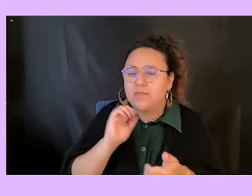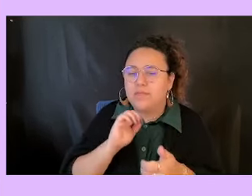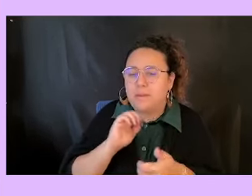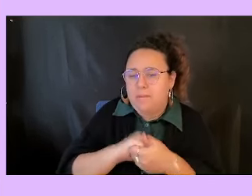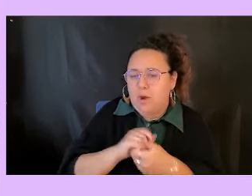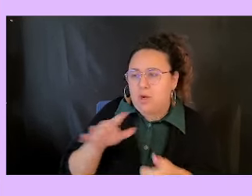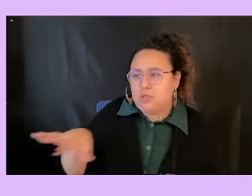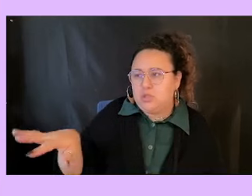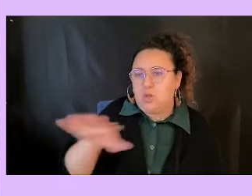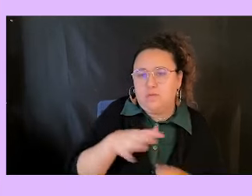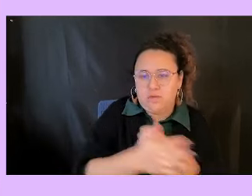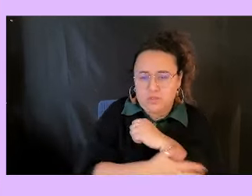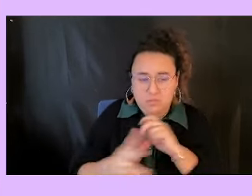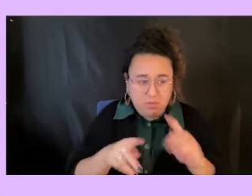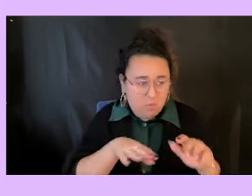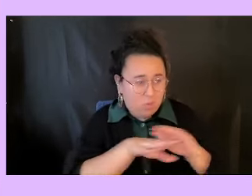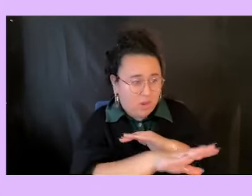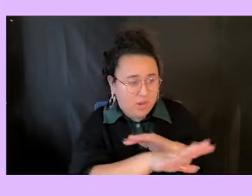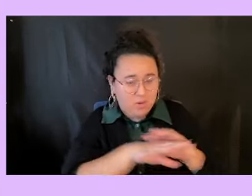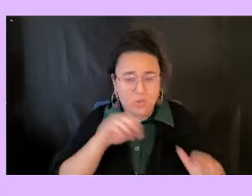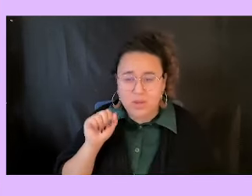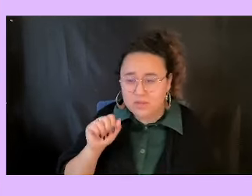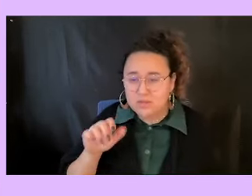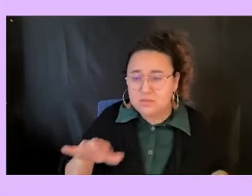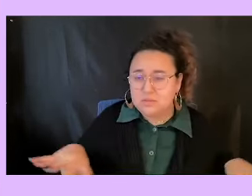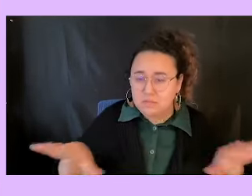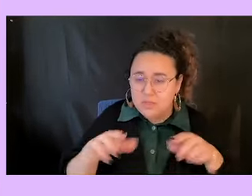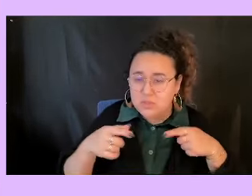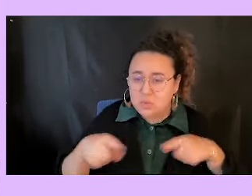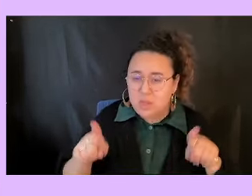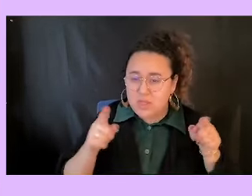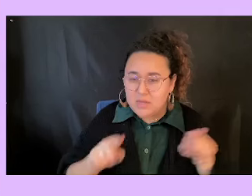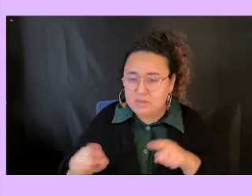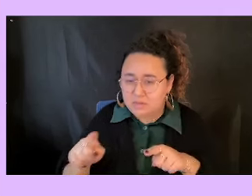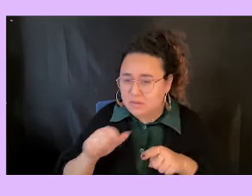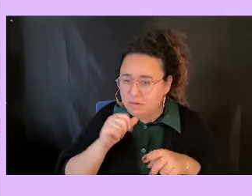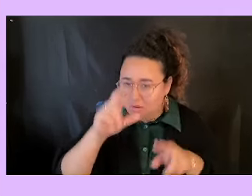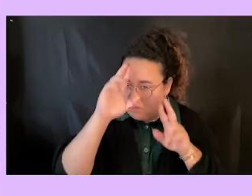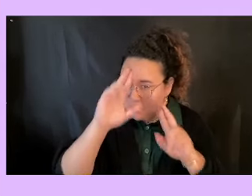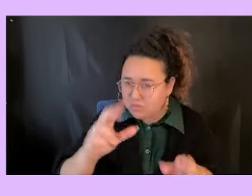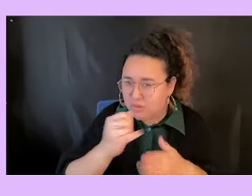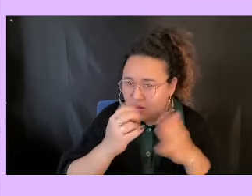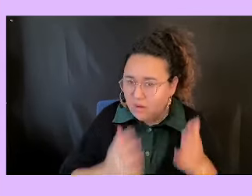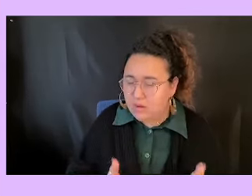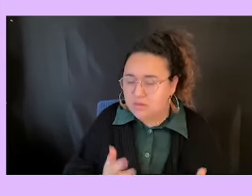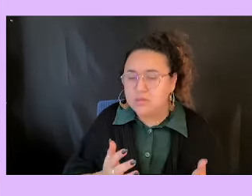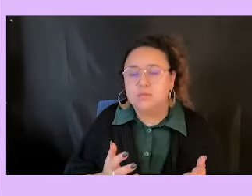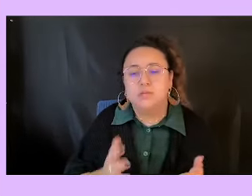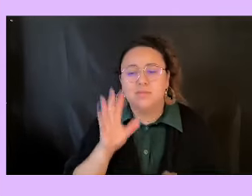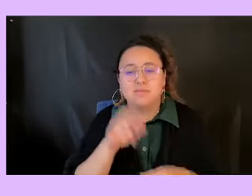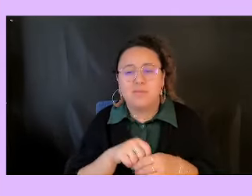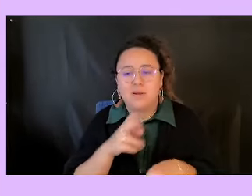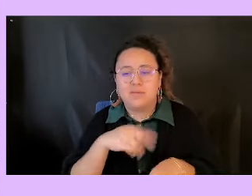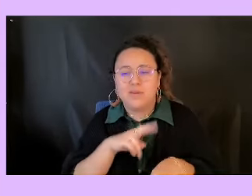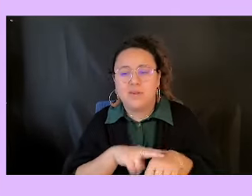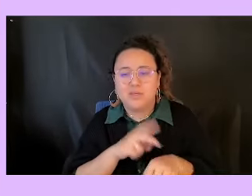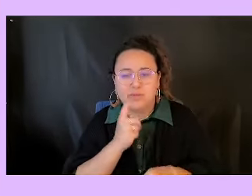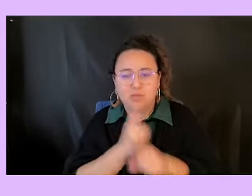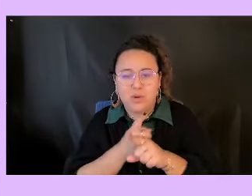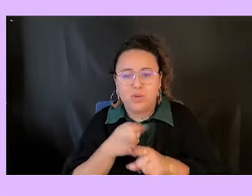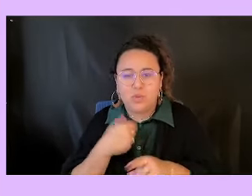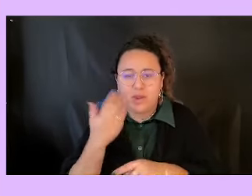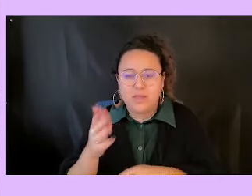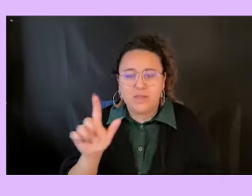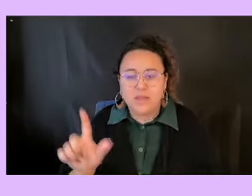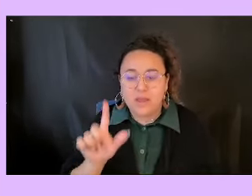minute, people can just walk in and walk out of the space as it's happening, and like, is that disrespectful to the artists? But that's part of the nature, right? When we're at the library,